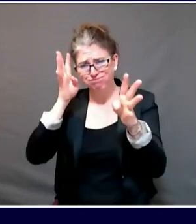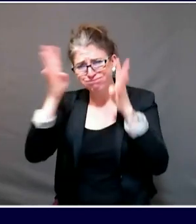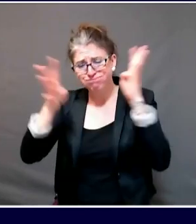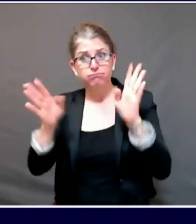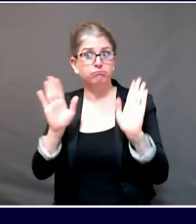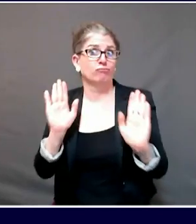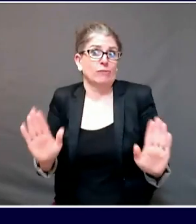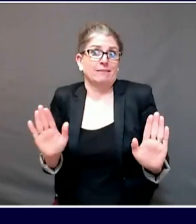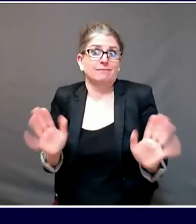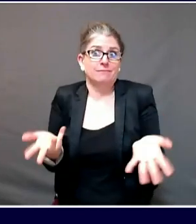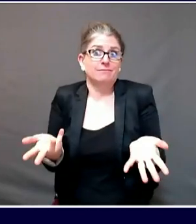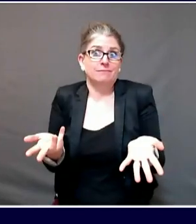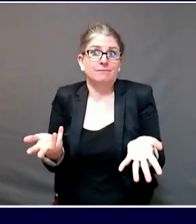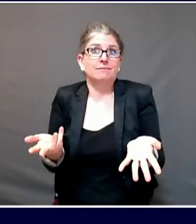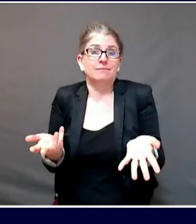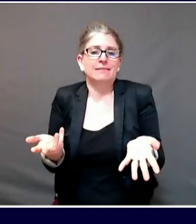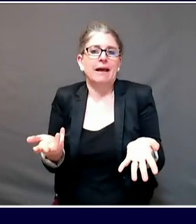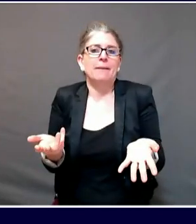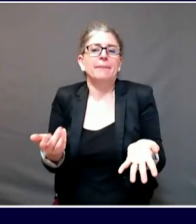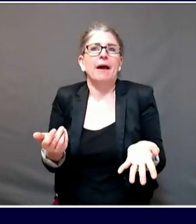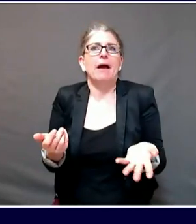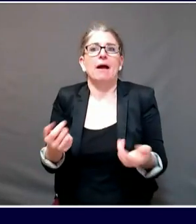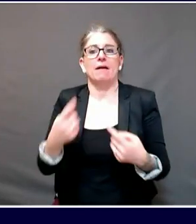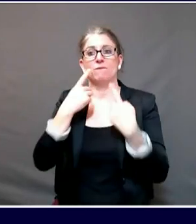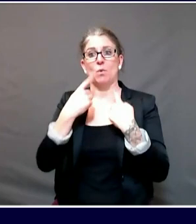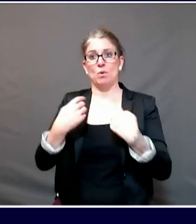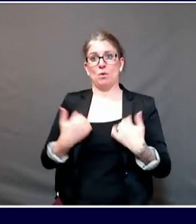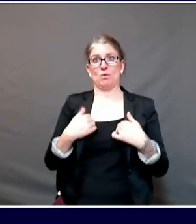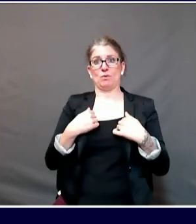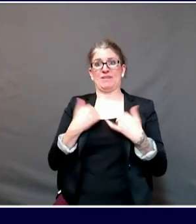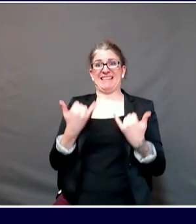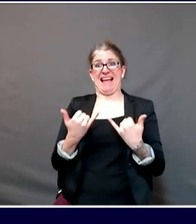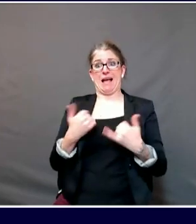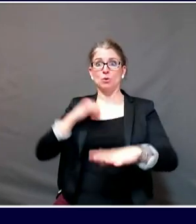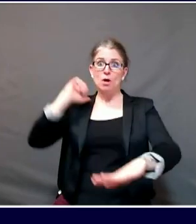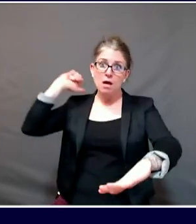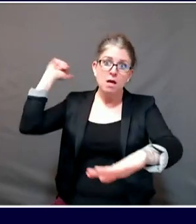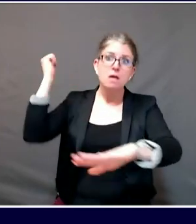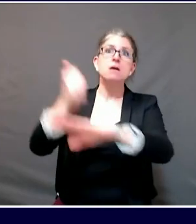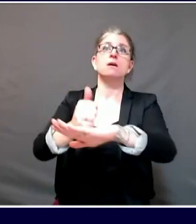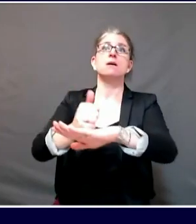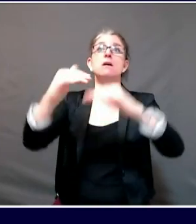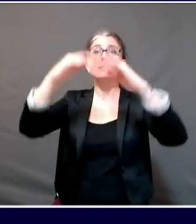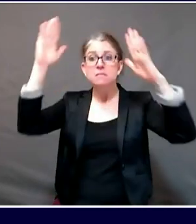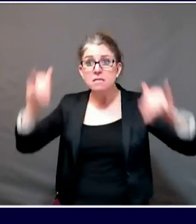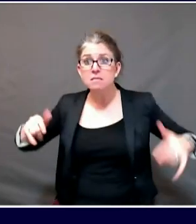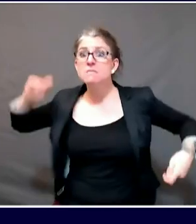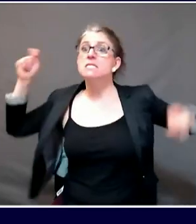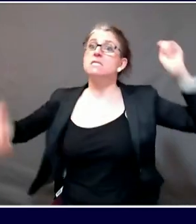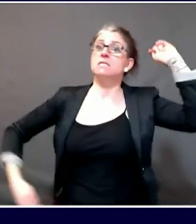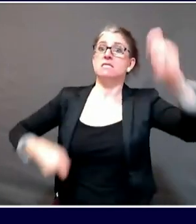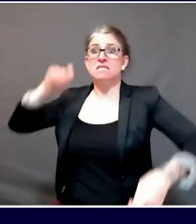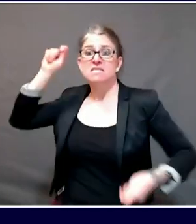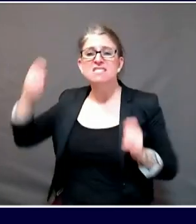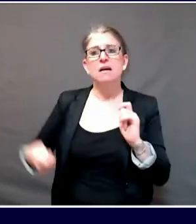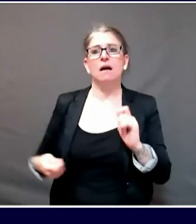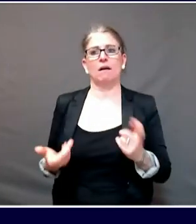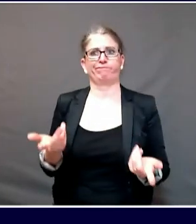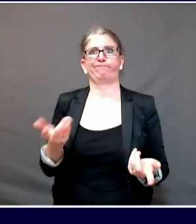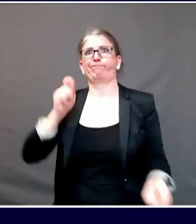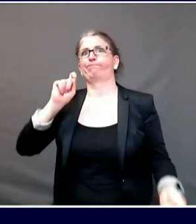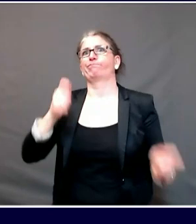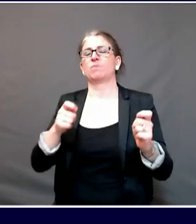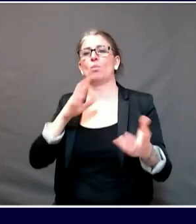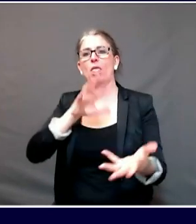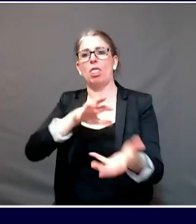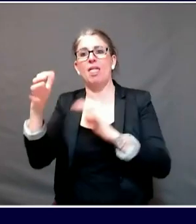IT infrastructure changes that need to be made, whether it would make a difference if folks aren't using it. And that's what I've heard from my counterparts in other